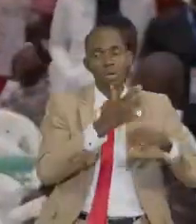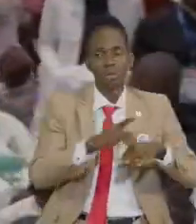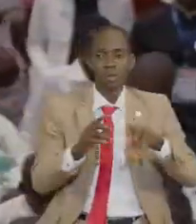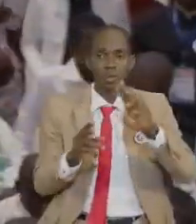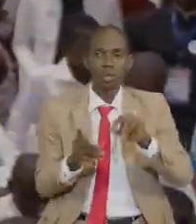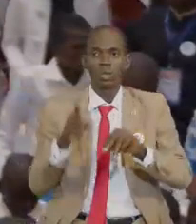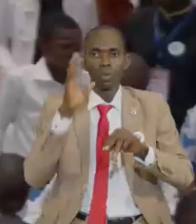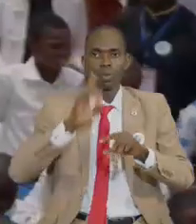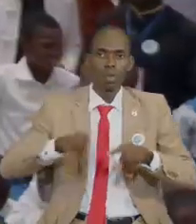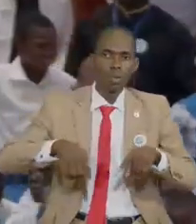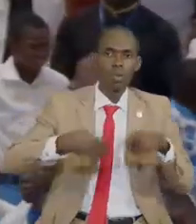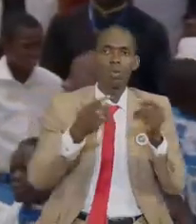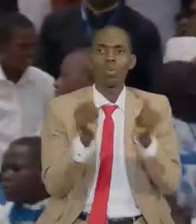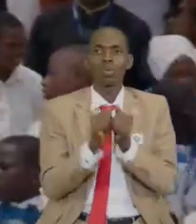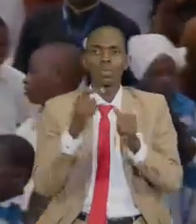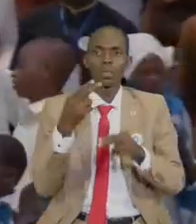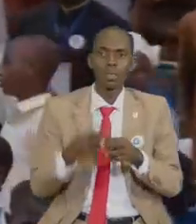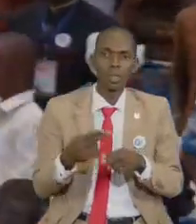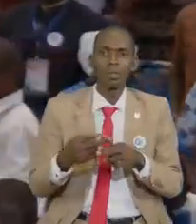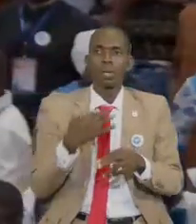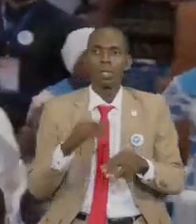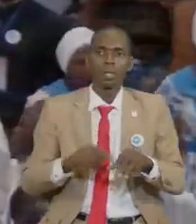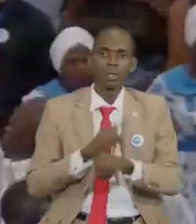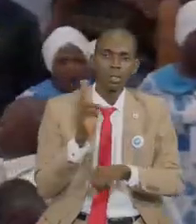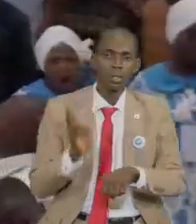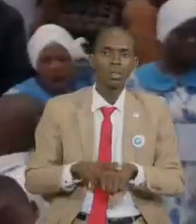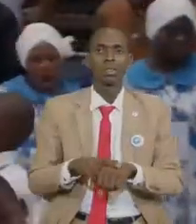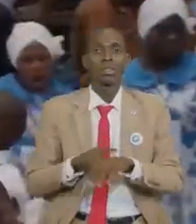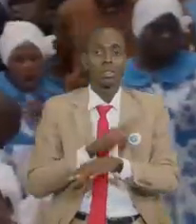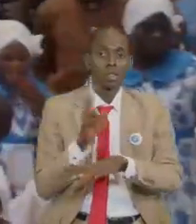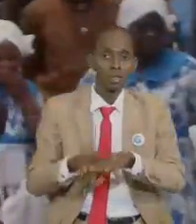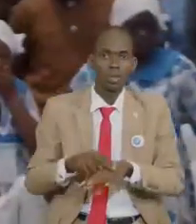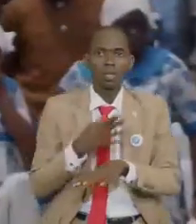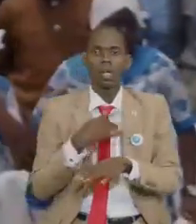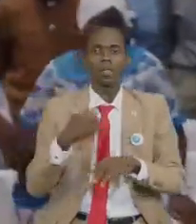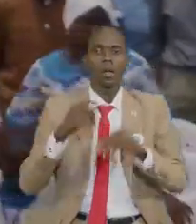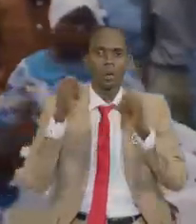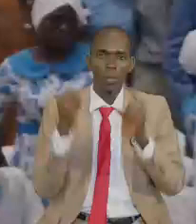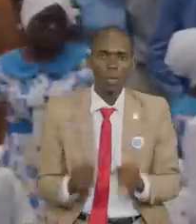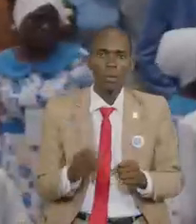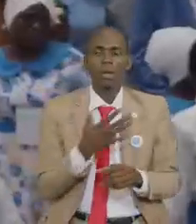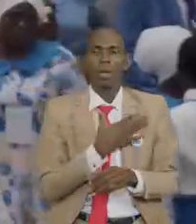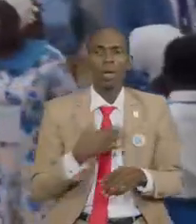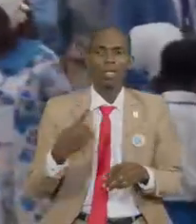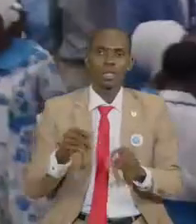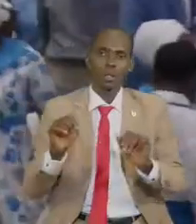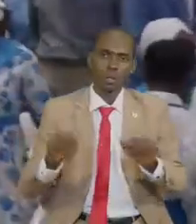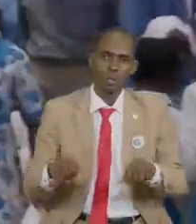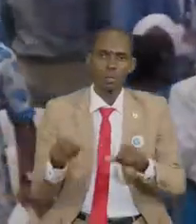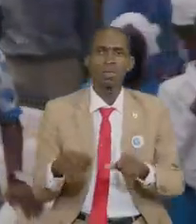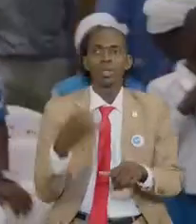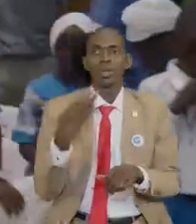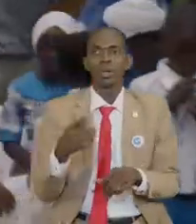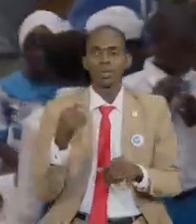name and the nature and the nurture and the power and the possibilities of the name